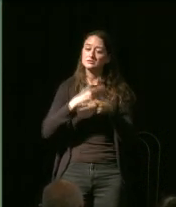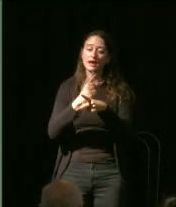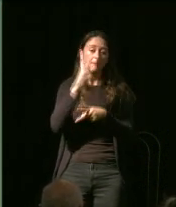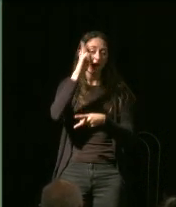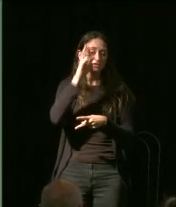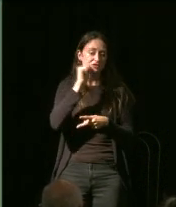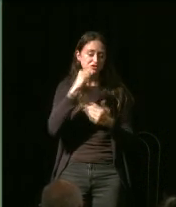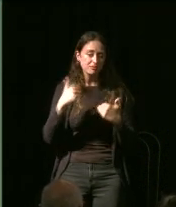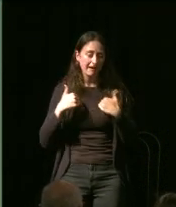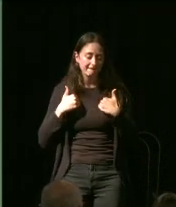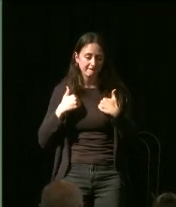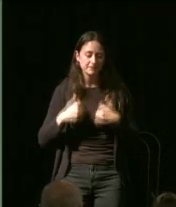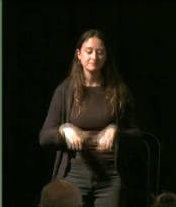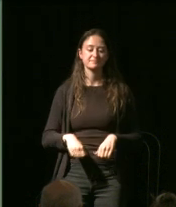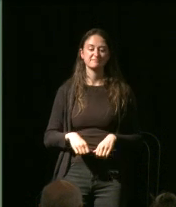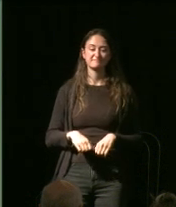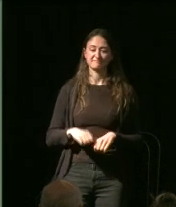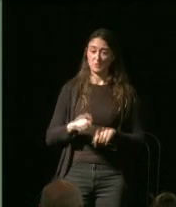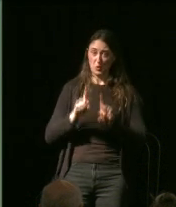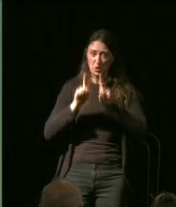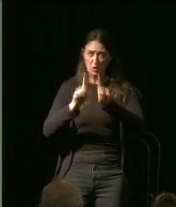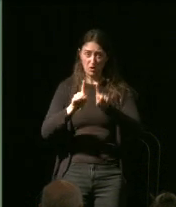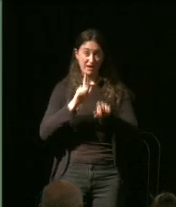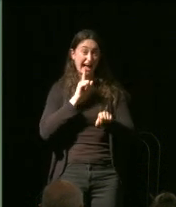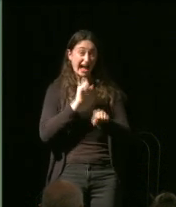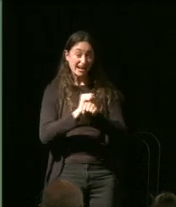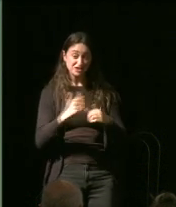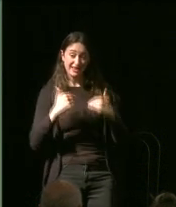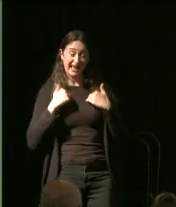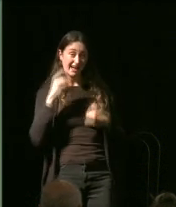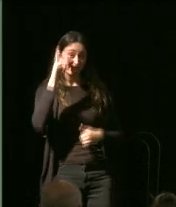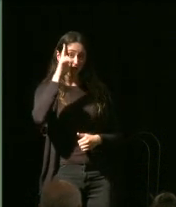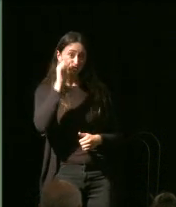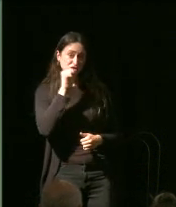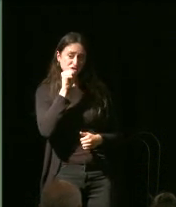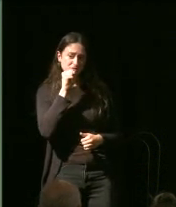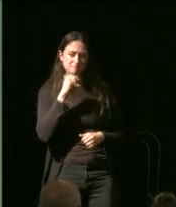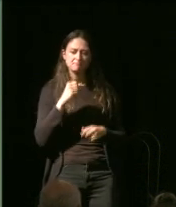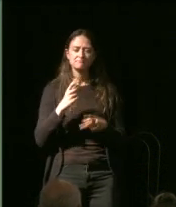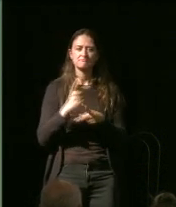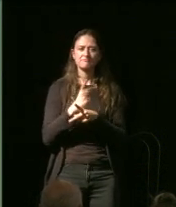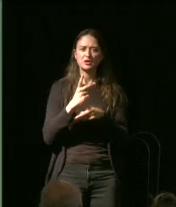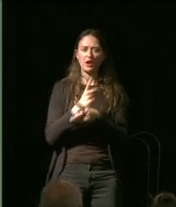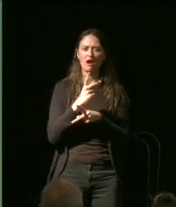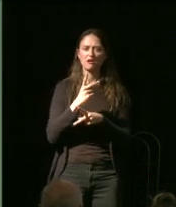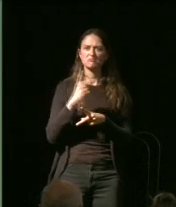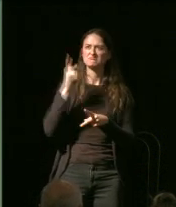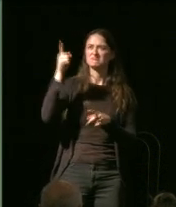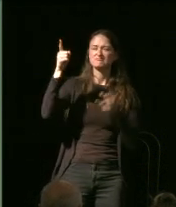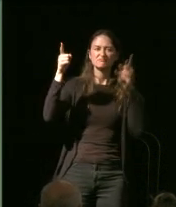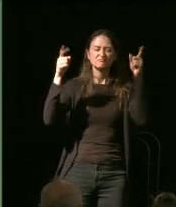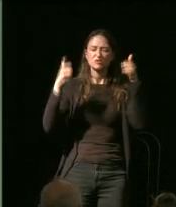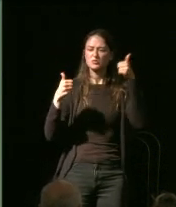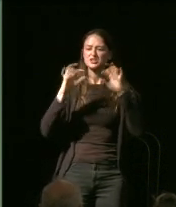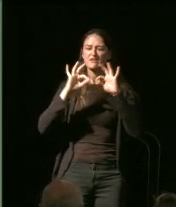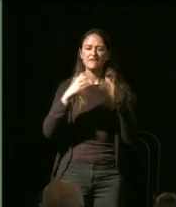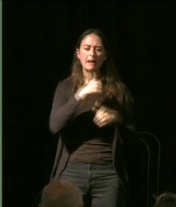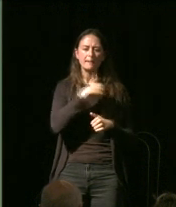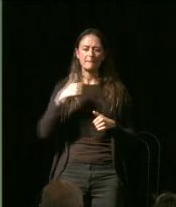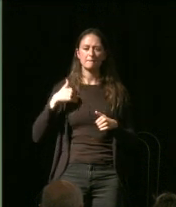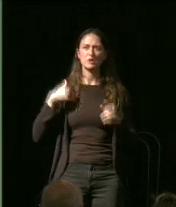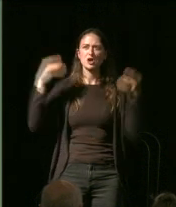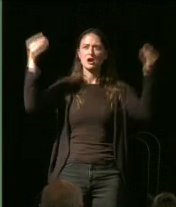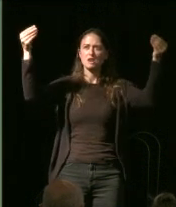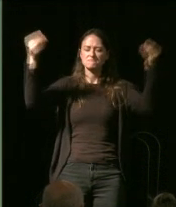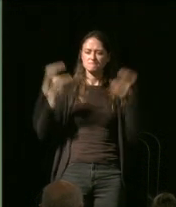syndrome? Confirm that recessive inheritance pattern, what that means for family members. Connect with others who have the same type of Usher syndrome as